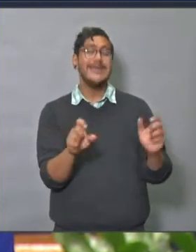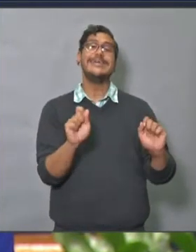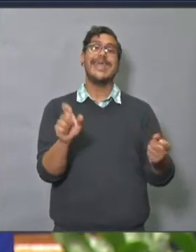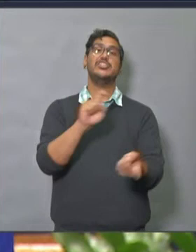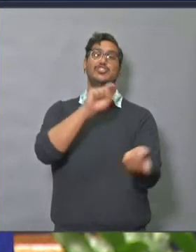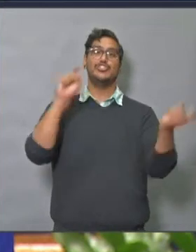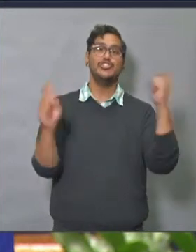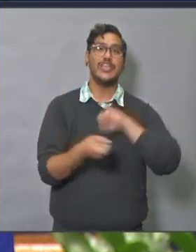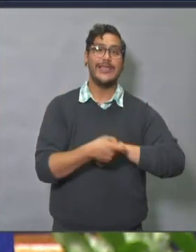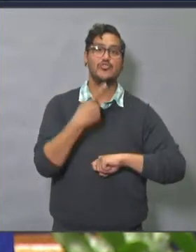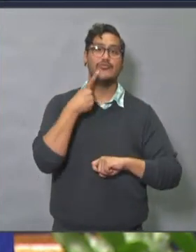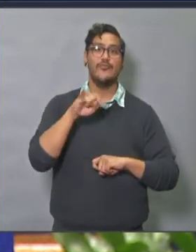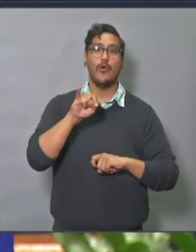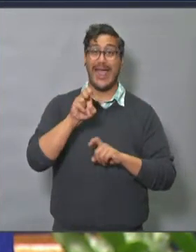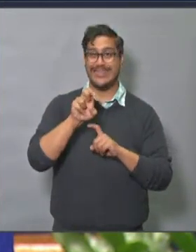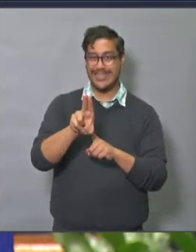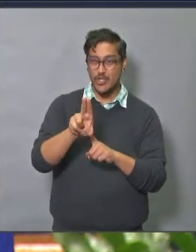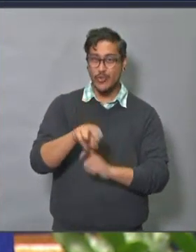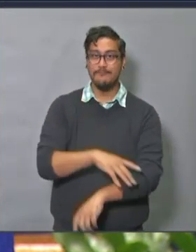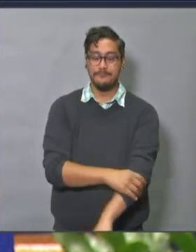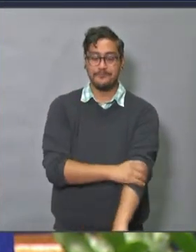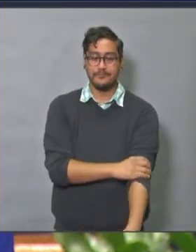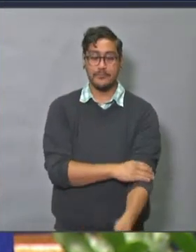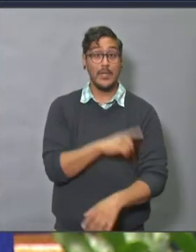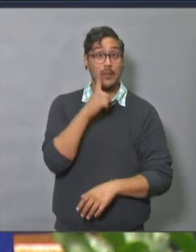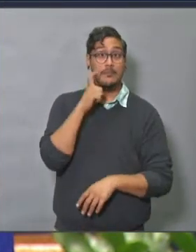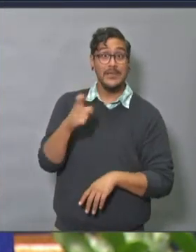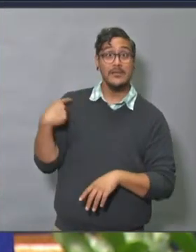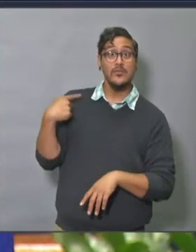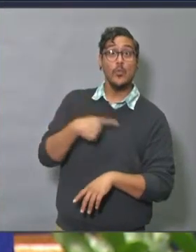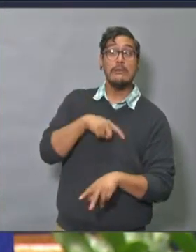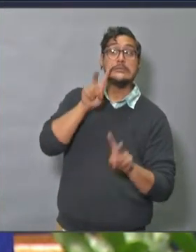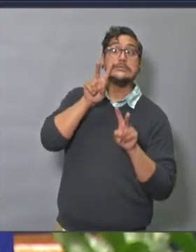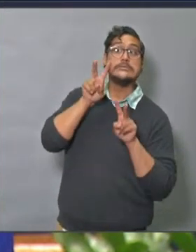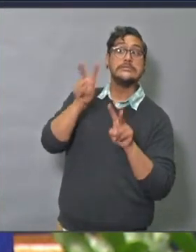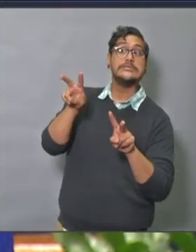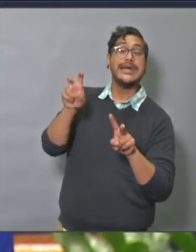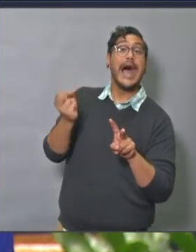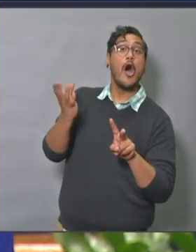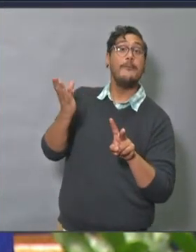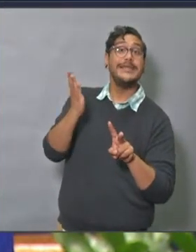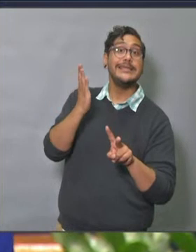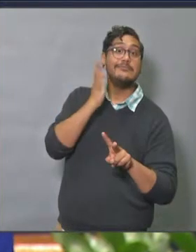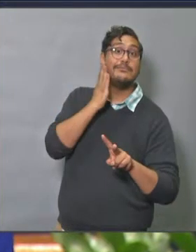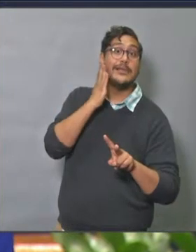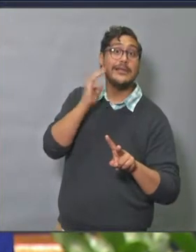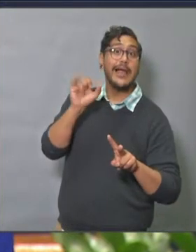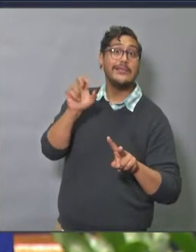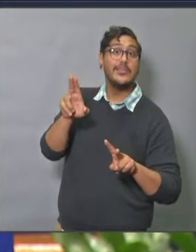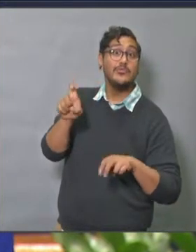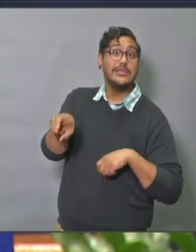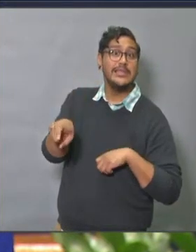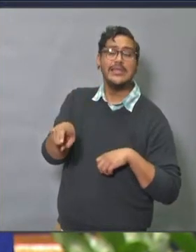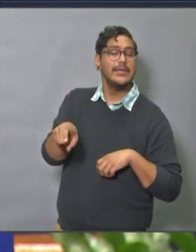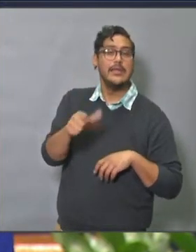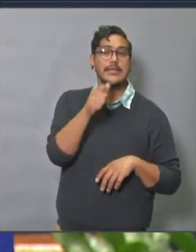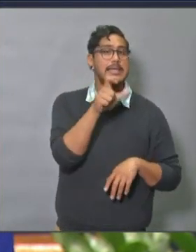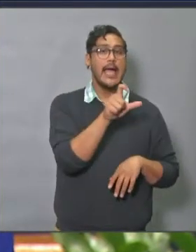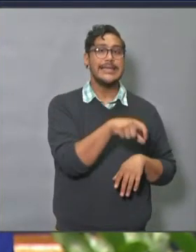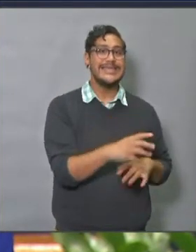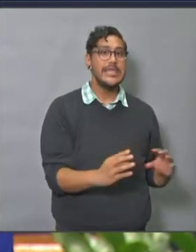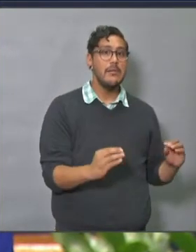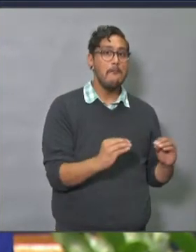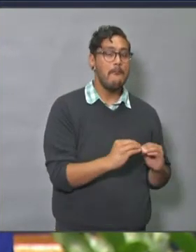ICU. When we look at those anticipated number of ICU beds, there's not a need to bring on additional